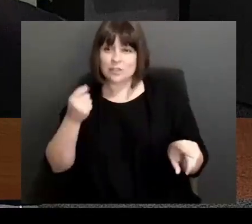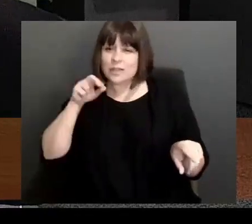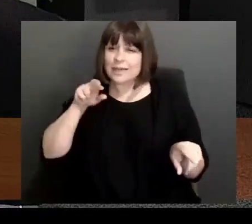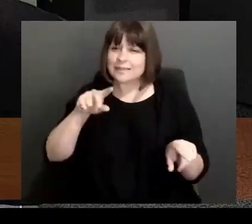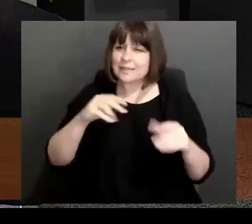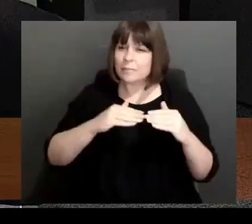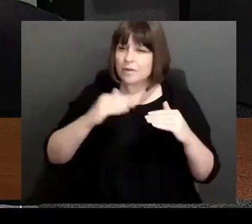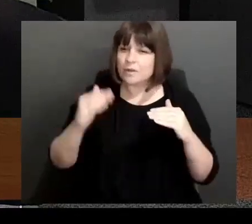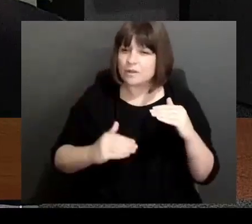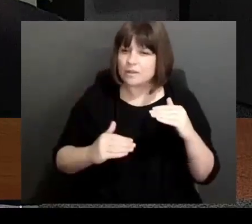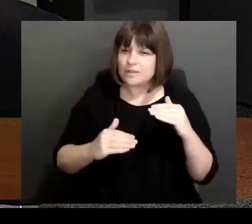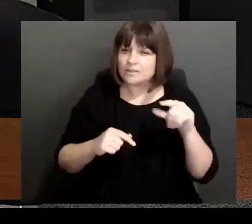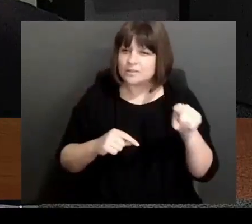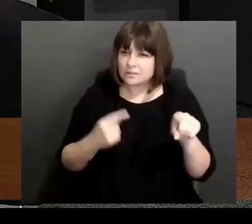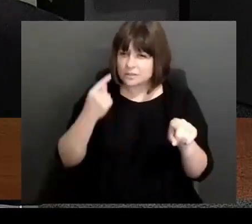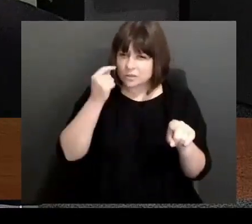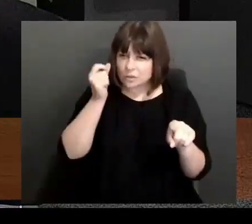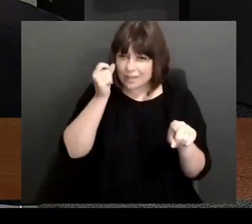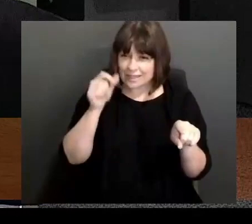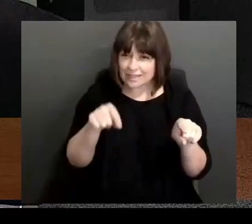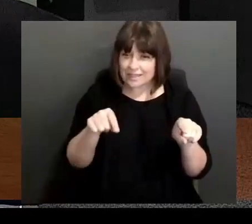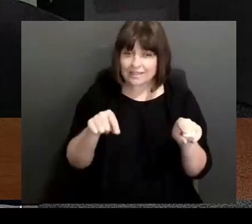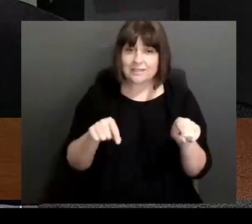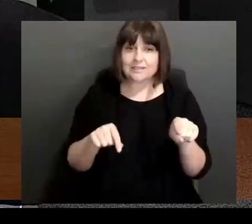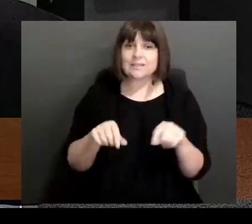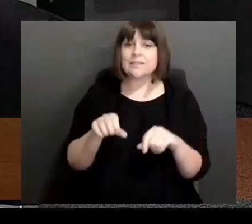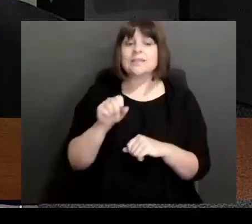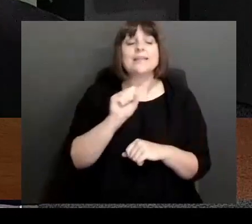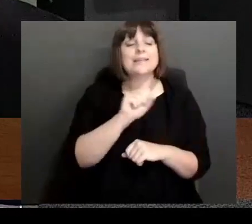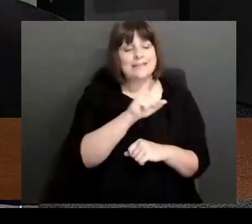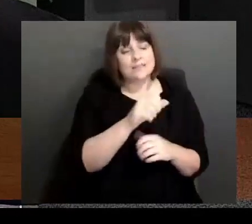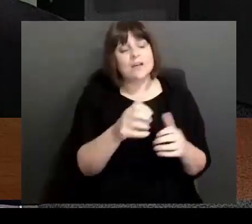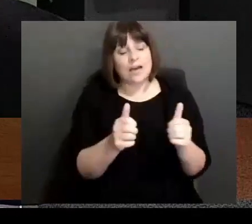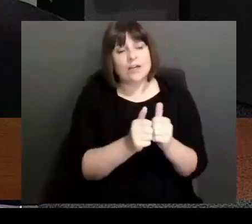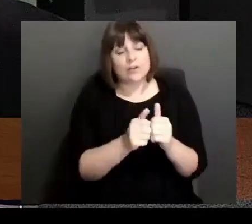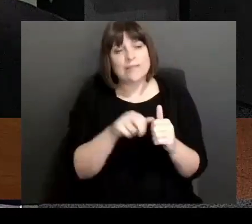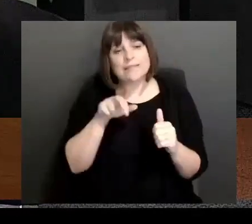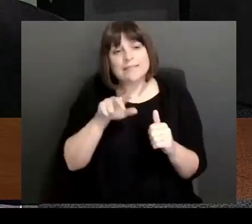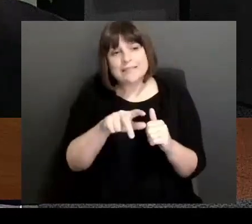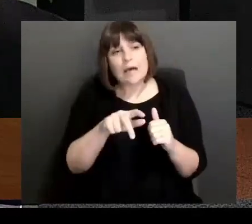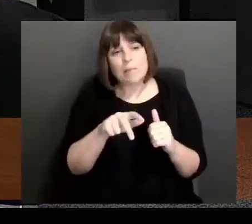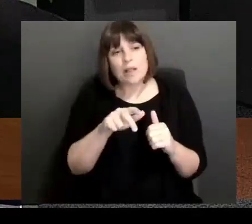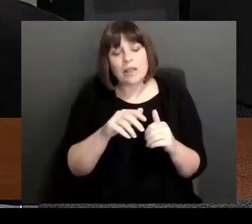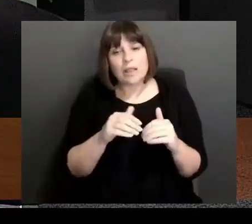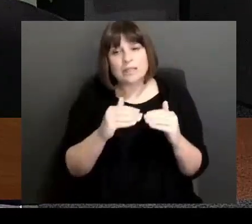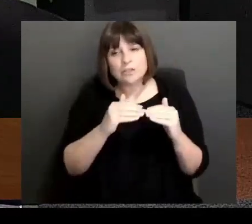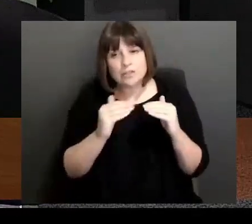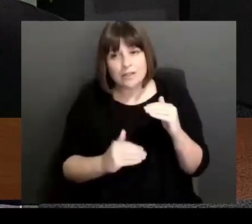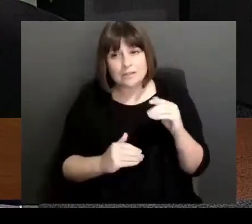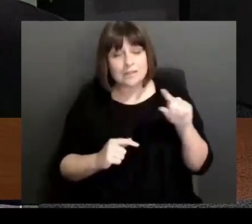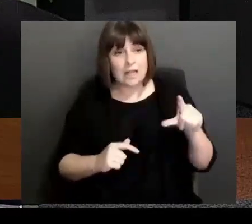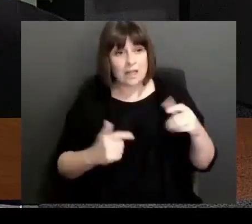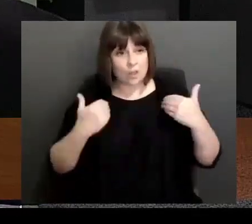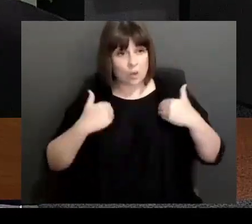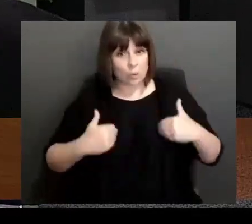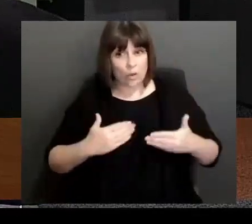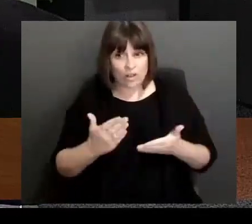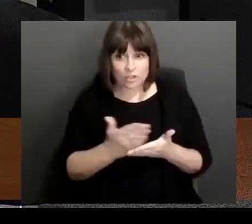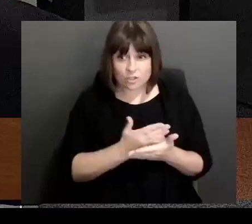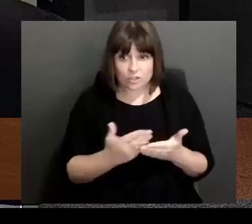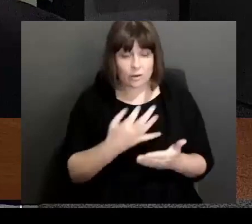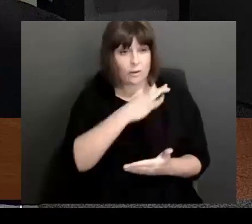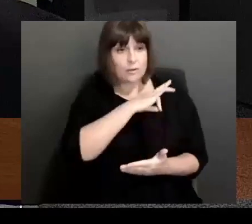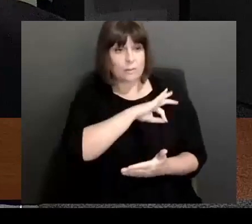agree. We compound the injustice. Yep. And the benefit sharing, the wealth sharing, if it even be of high moral